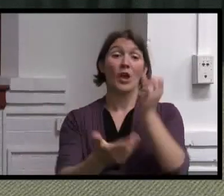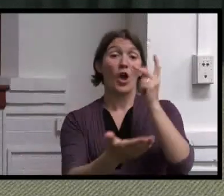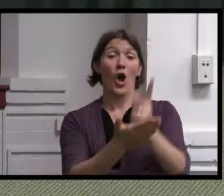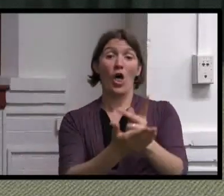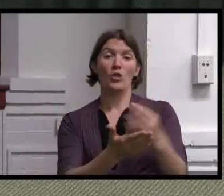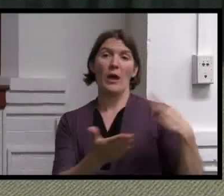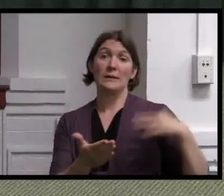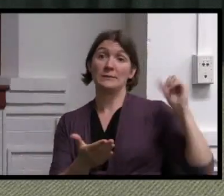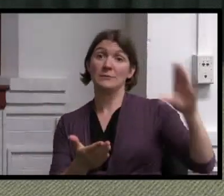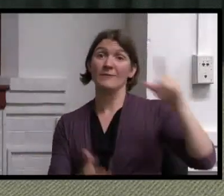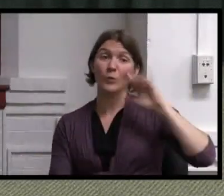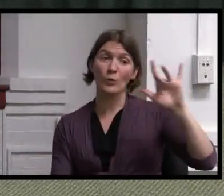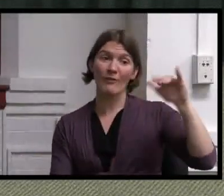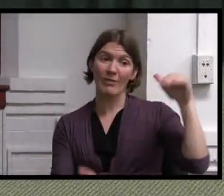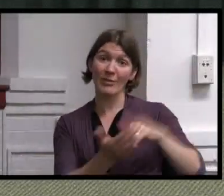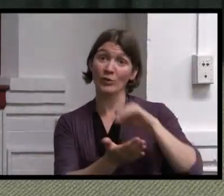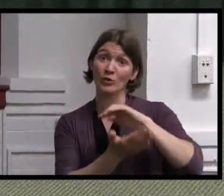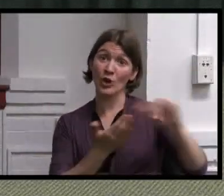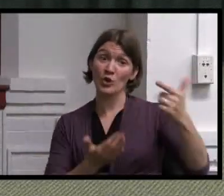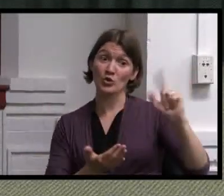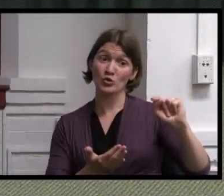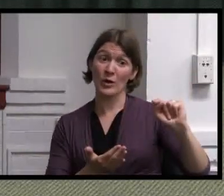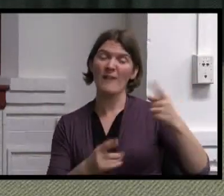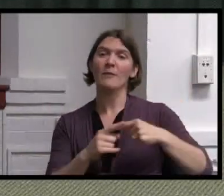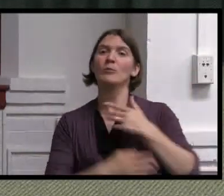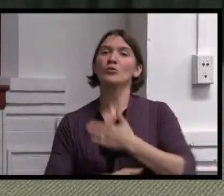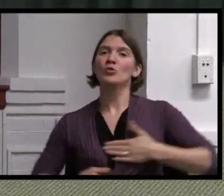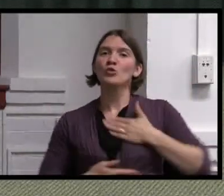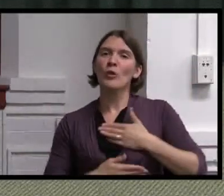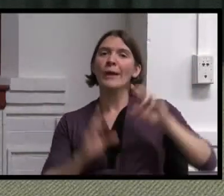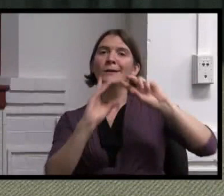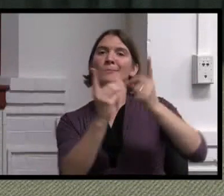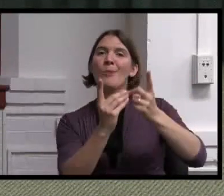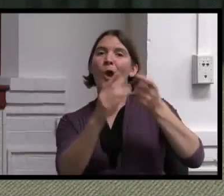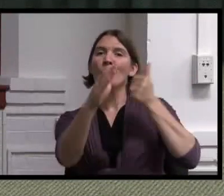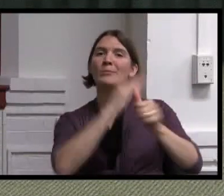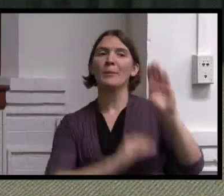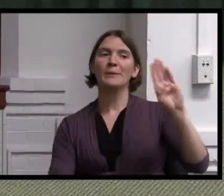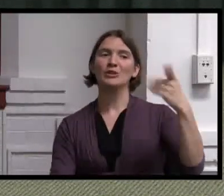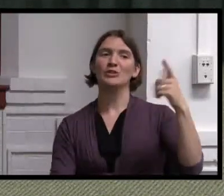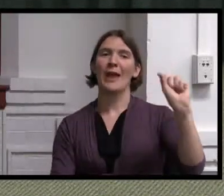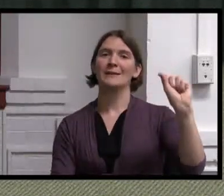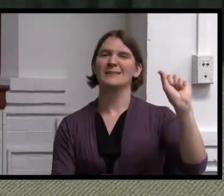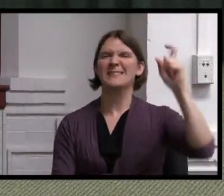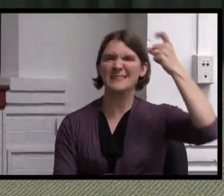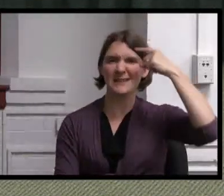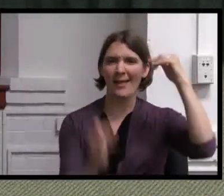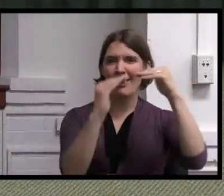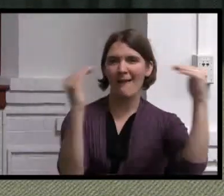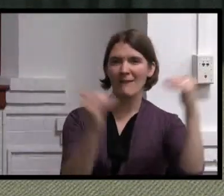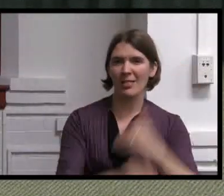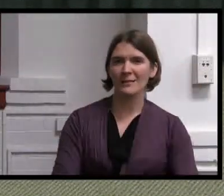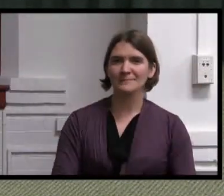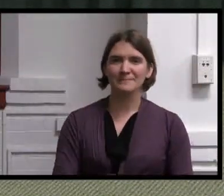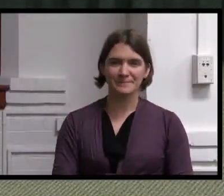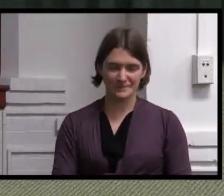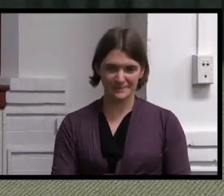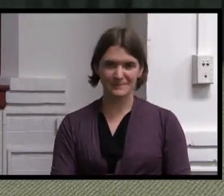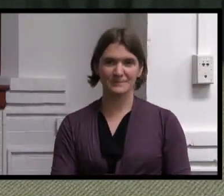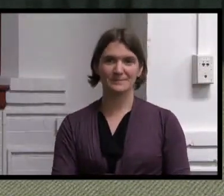application for a $25,000 recreational facilities grant from the Vermont Department of Buildings and General